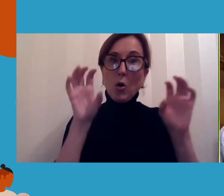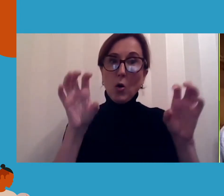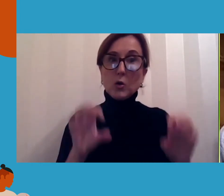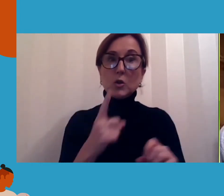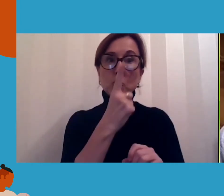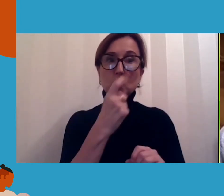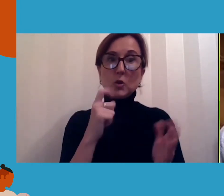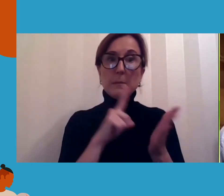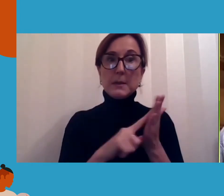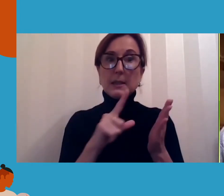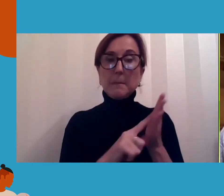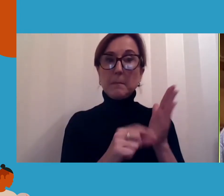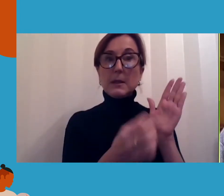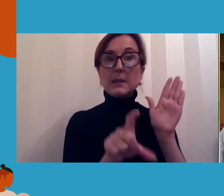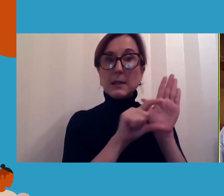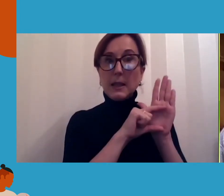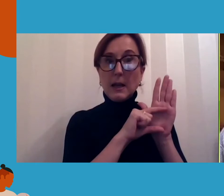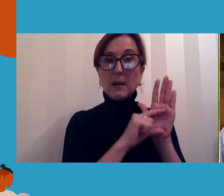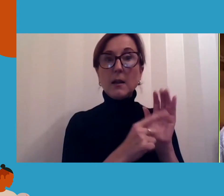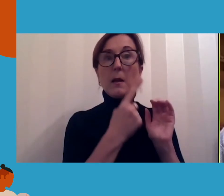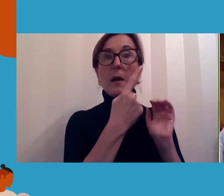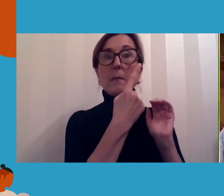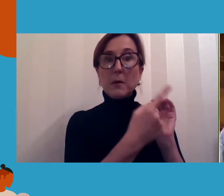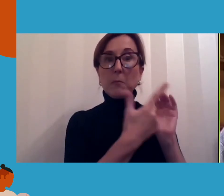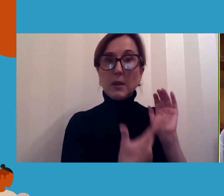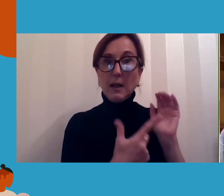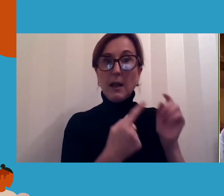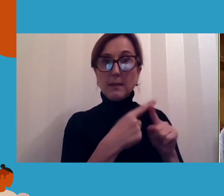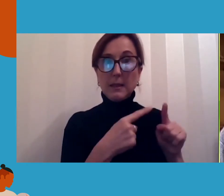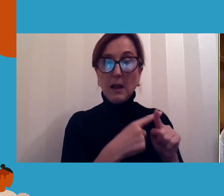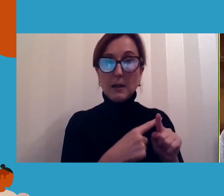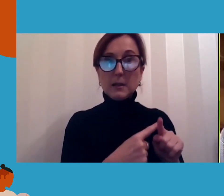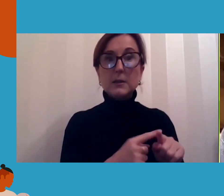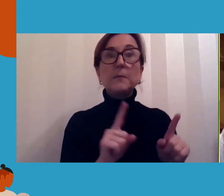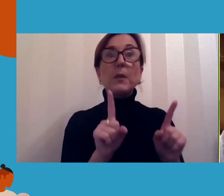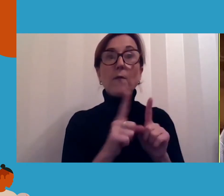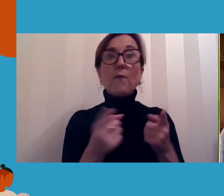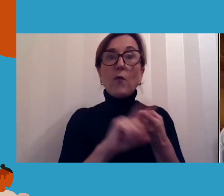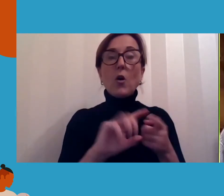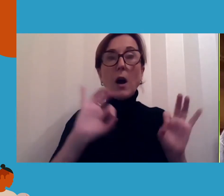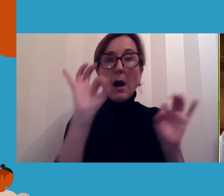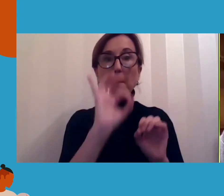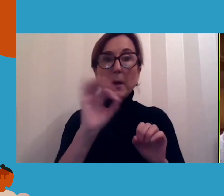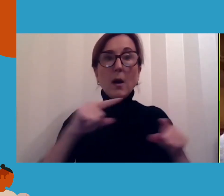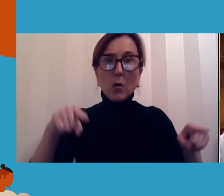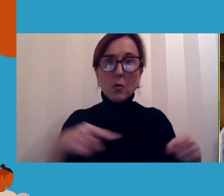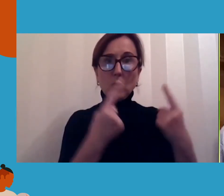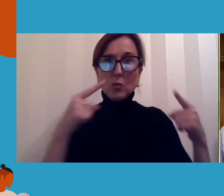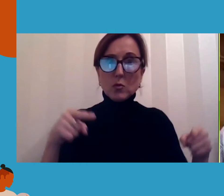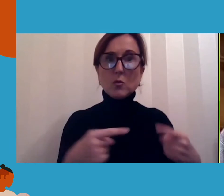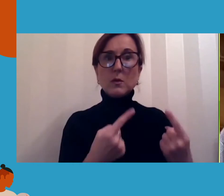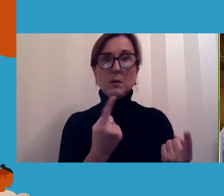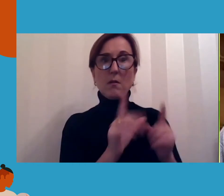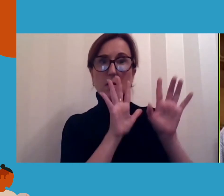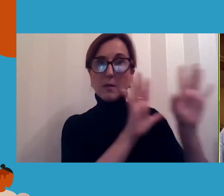and I believe that hate crimes cover the offenses that